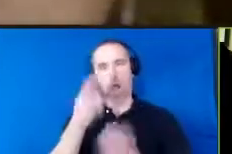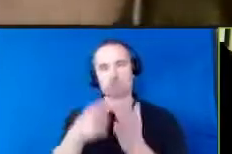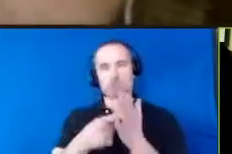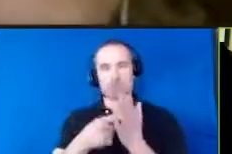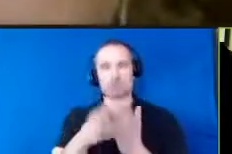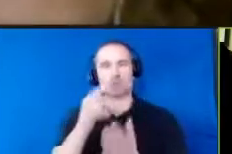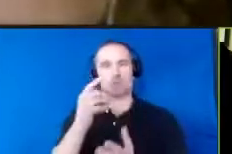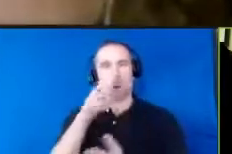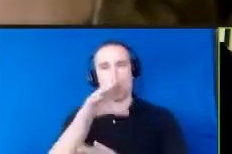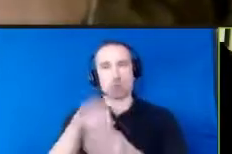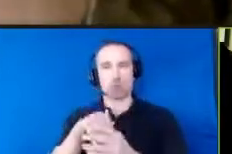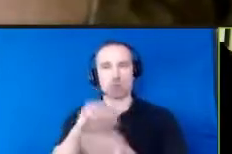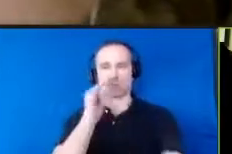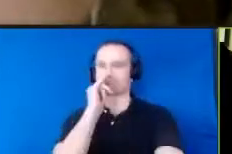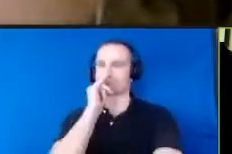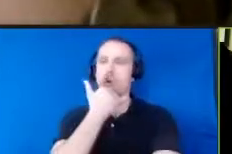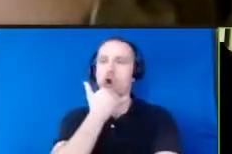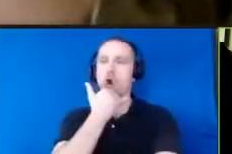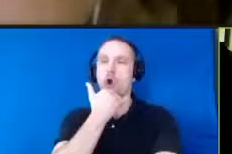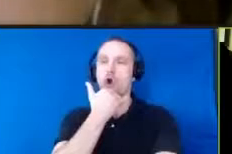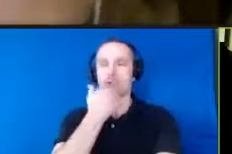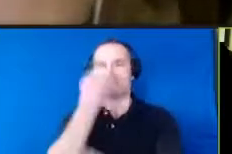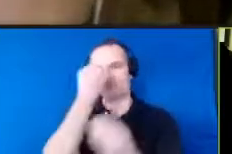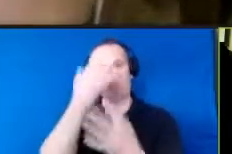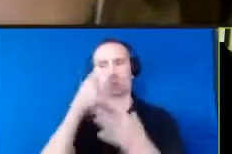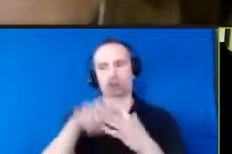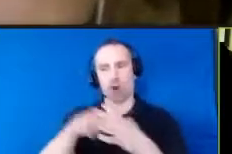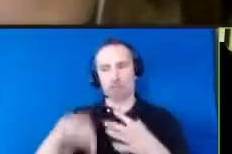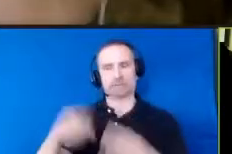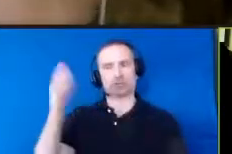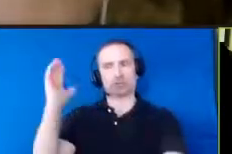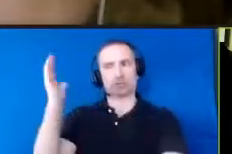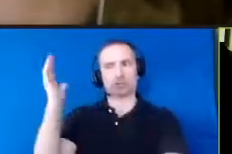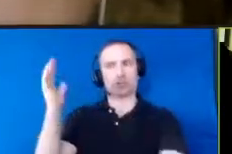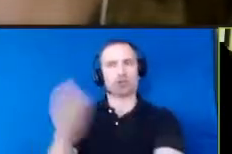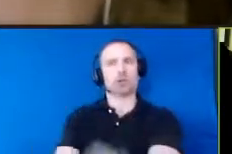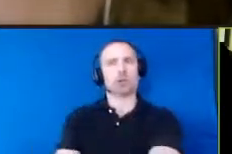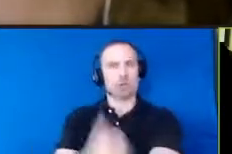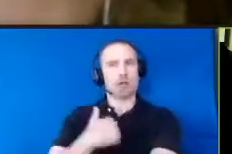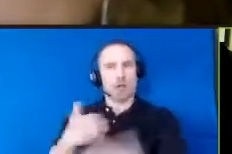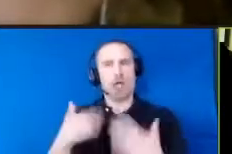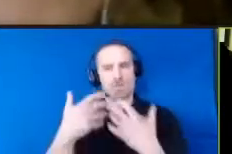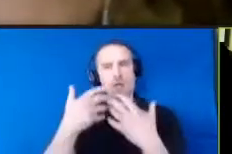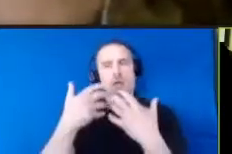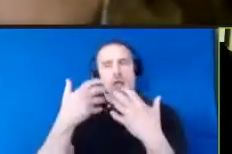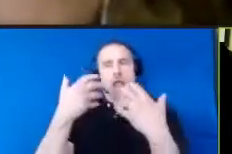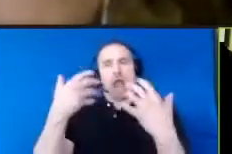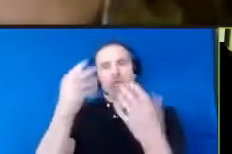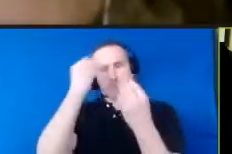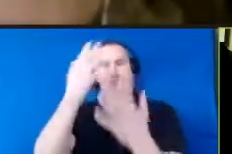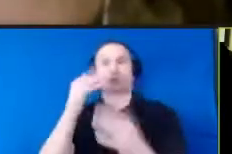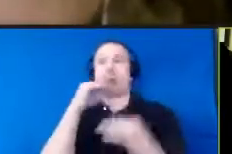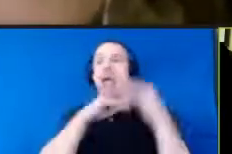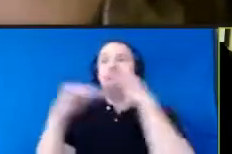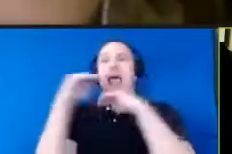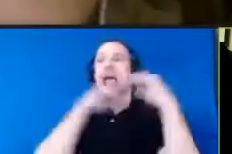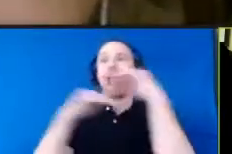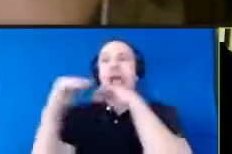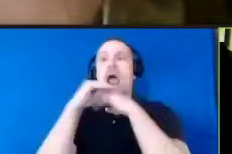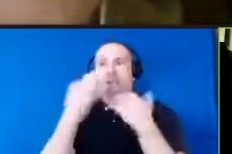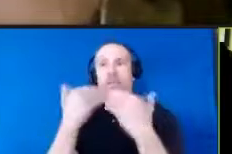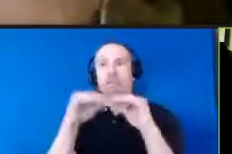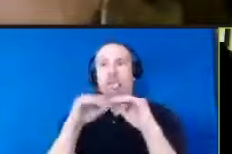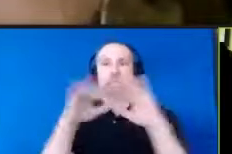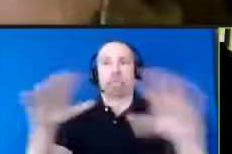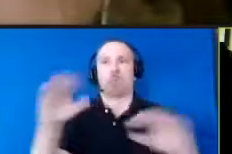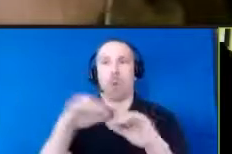of this presentation. We have lots of data that shows the lies spread faster than truth. The person providing disinformation